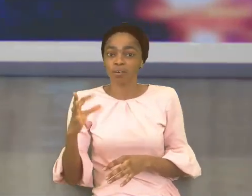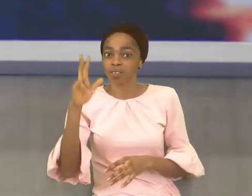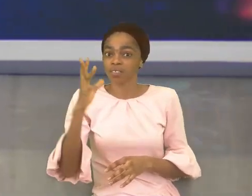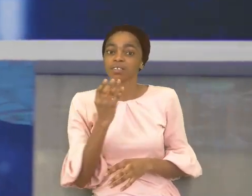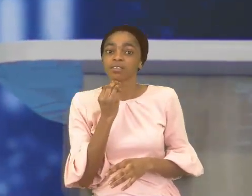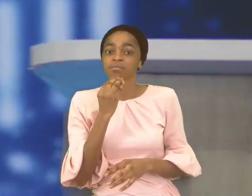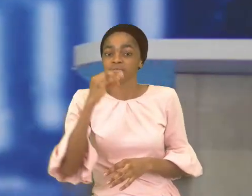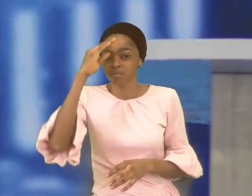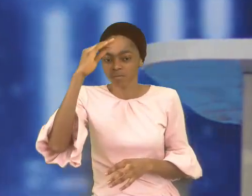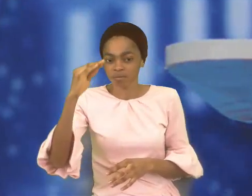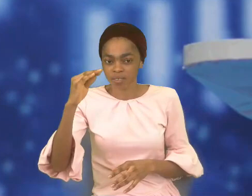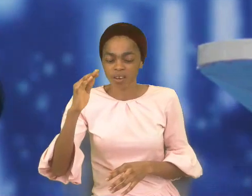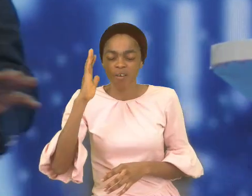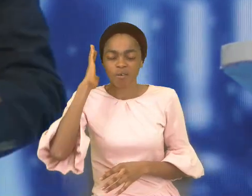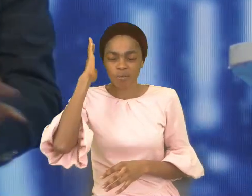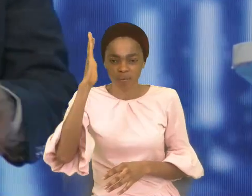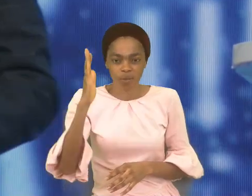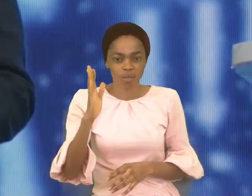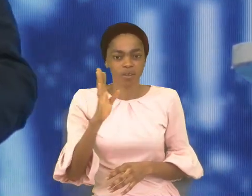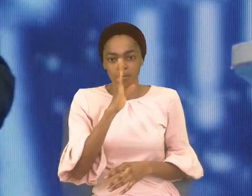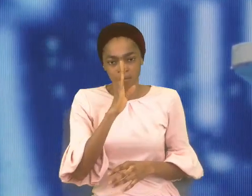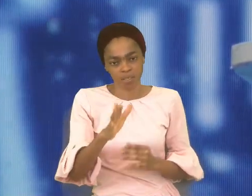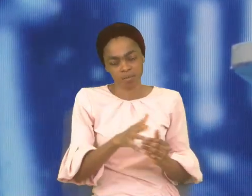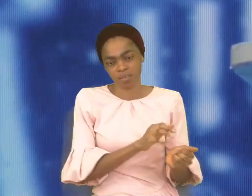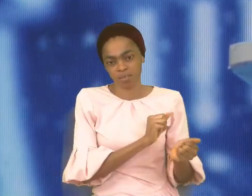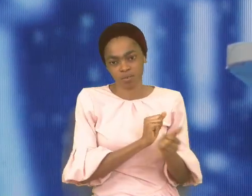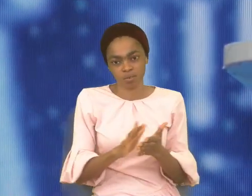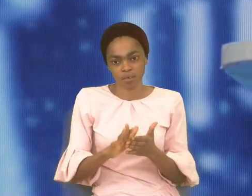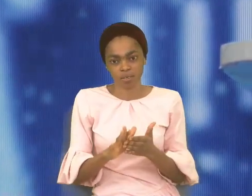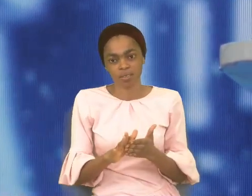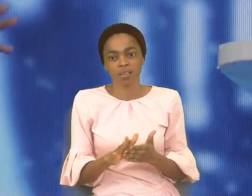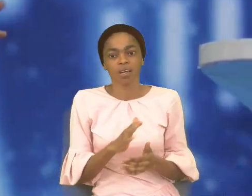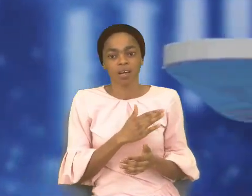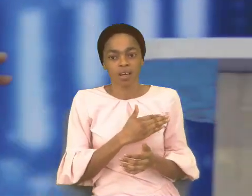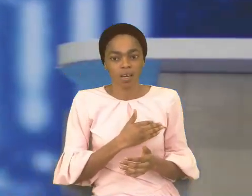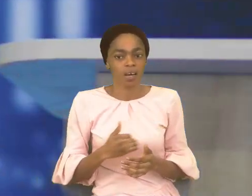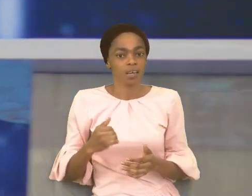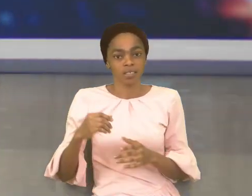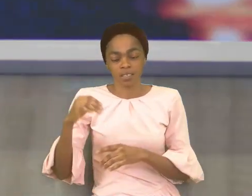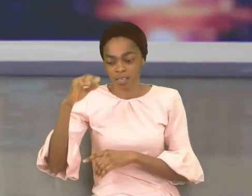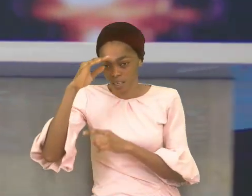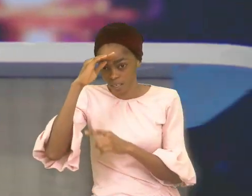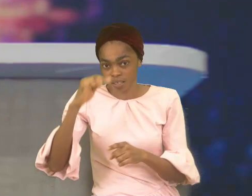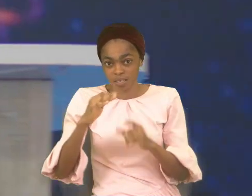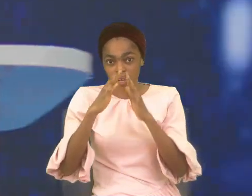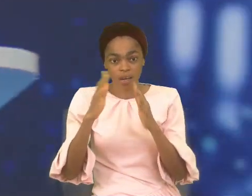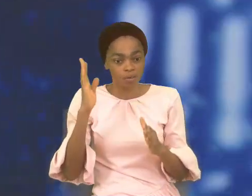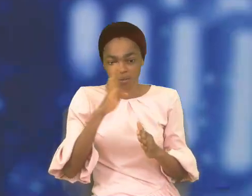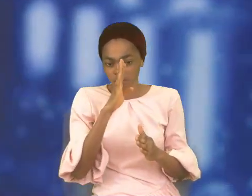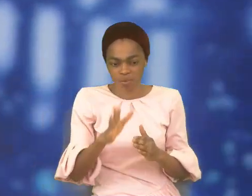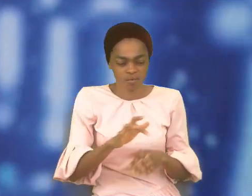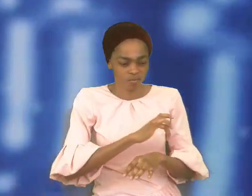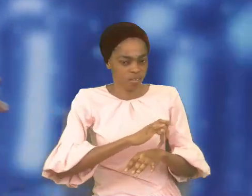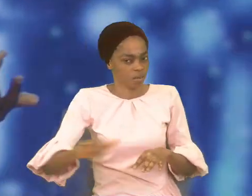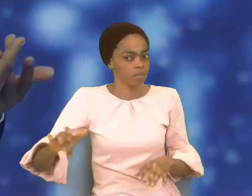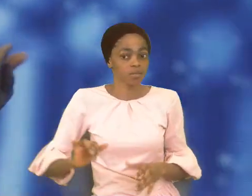and his house will be made a dunghill. That's the story. And from the story, want to learn